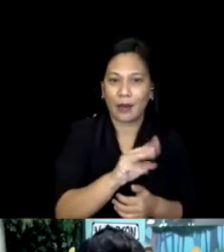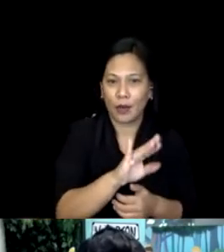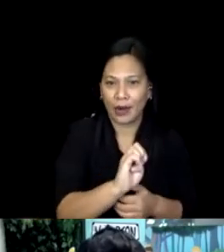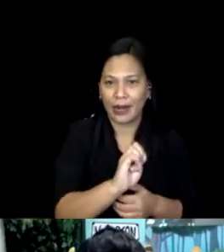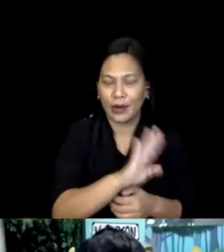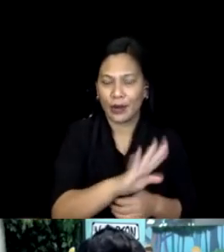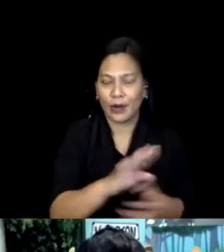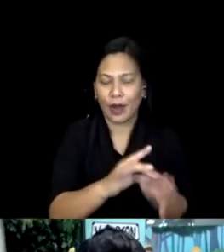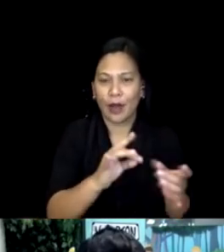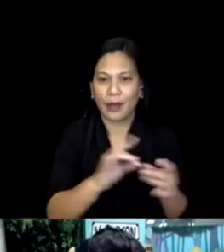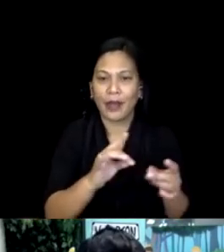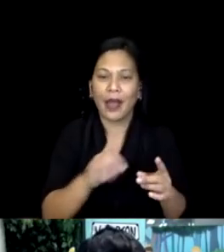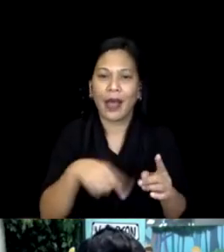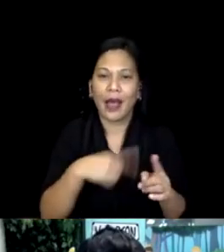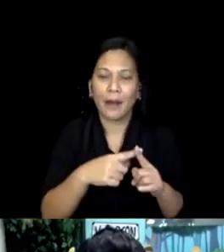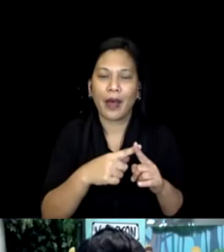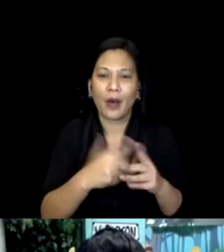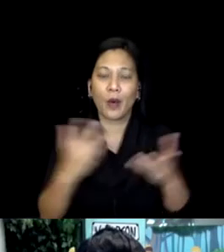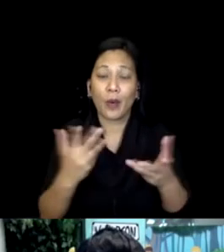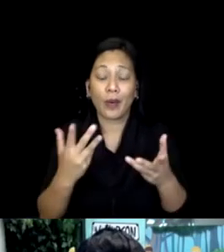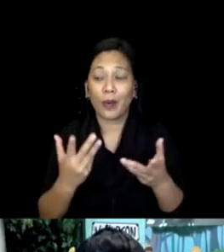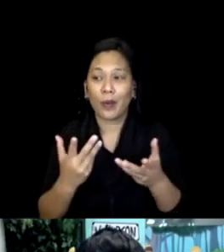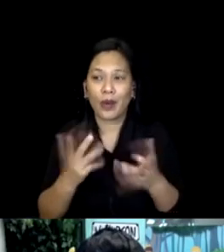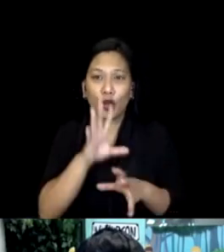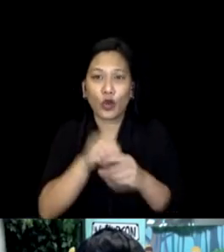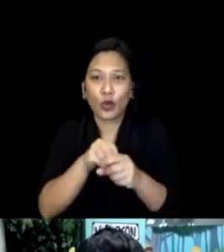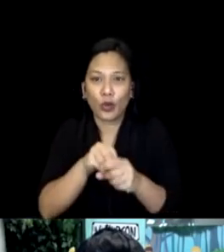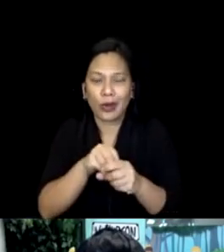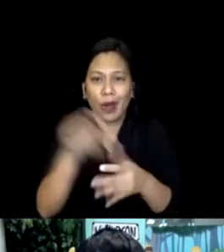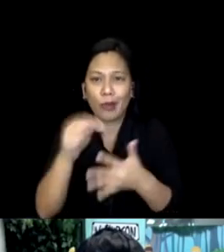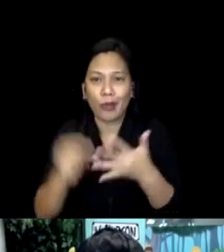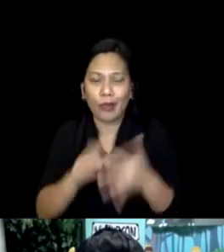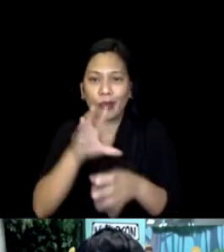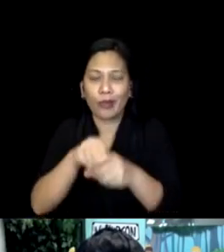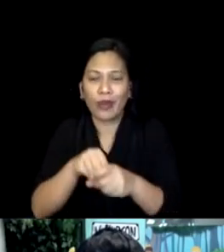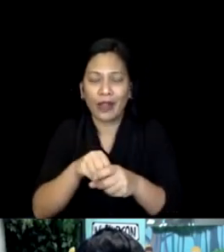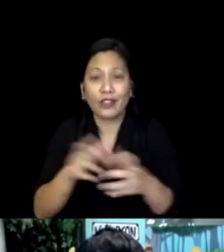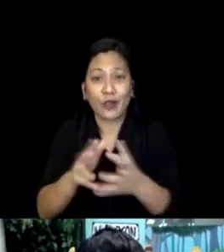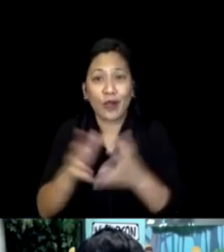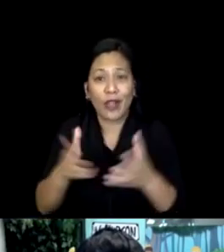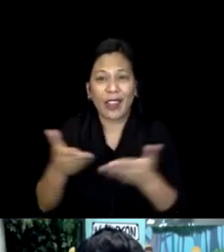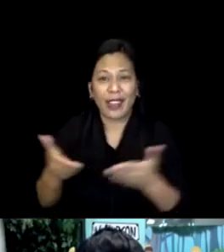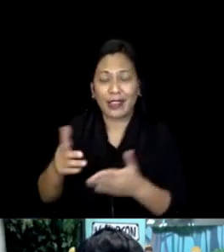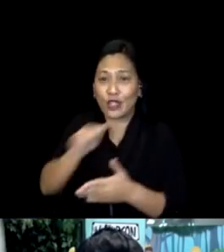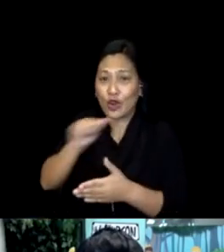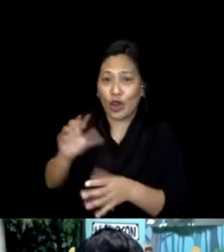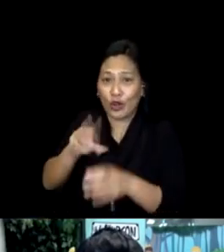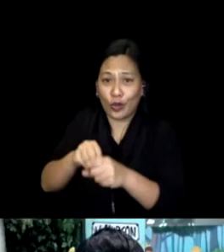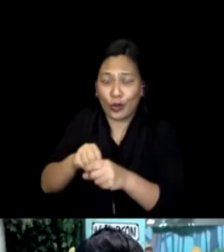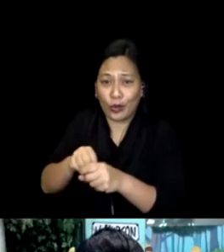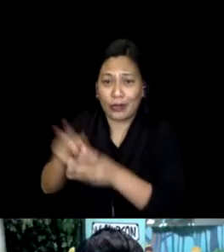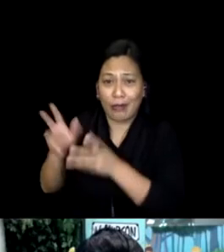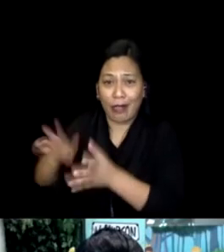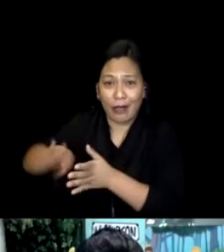of what you're putting in, not what you're leaving out, because you're leaving out a whole lot. Like you're leaving out most things. And in animation,